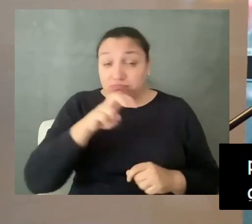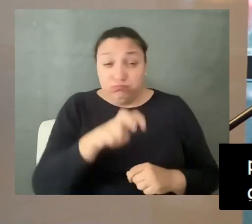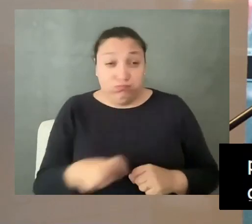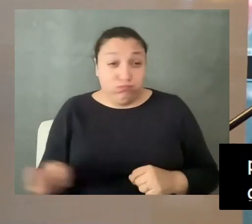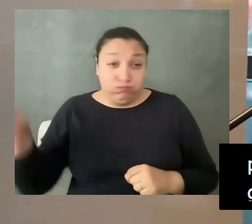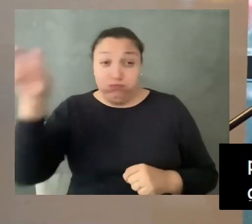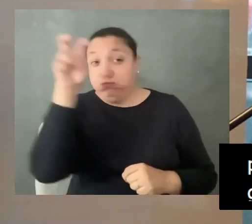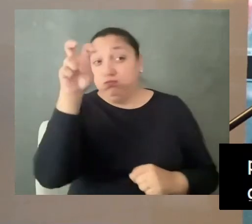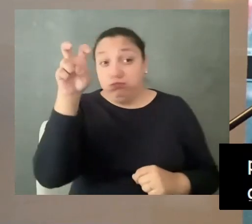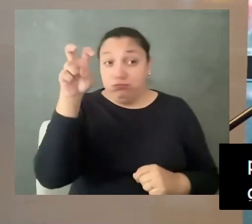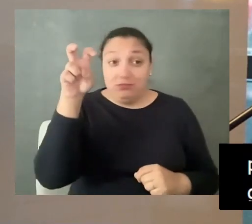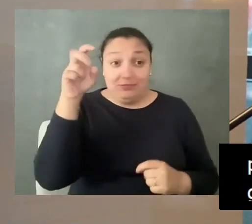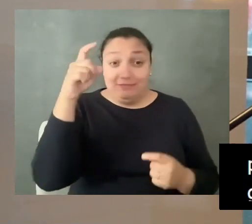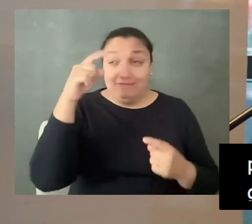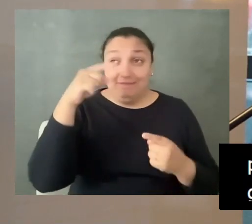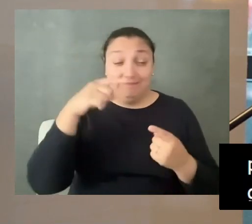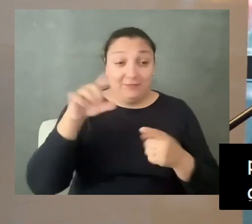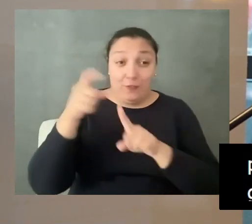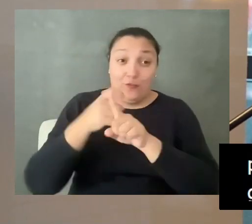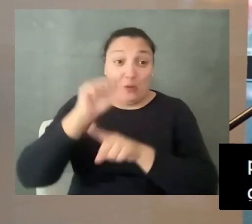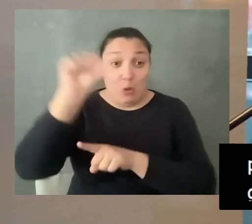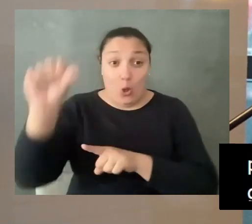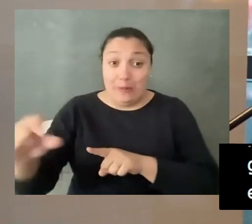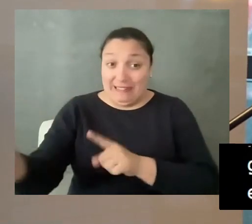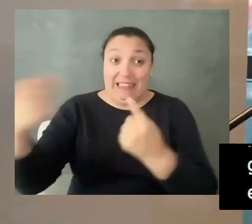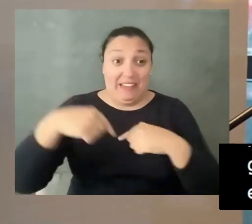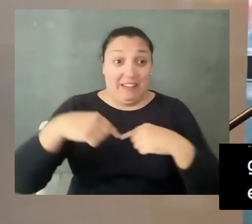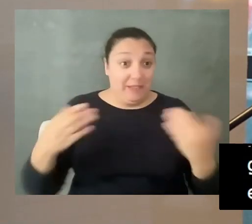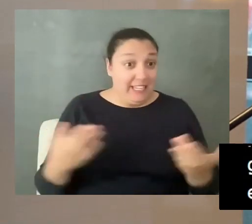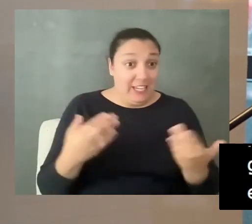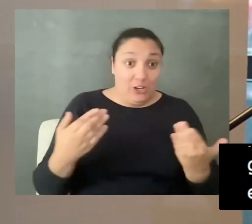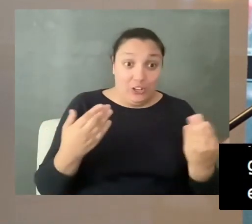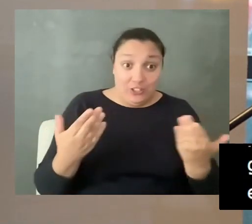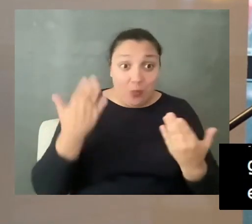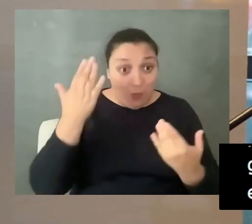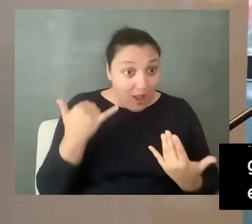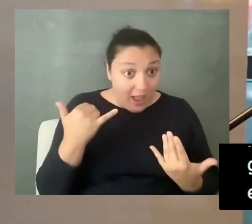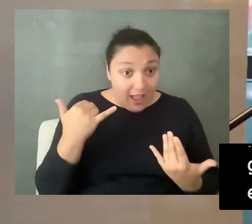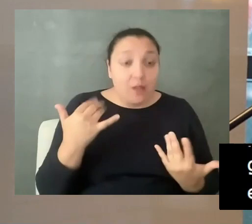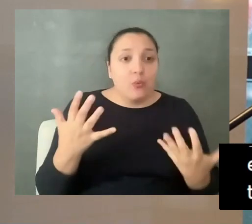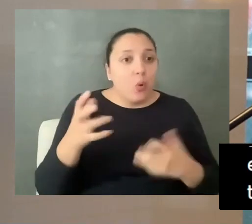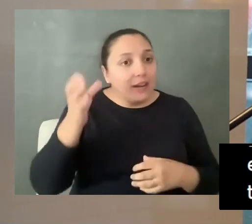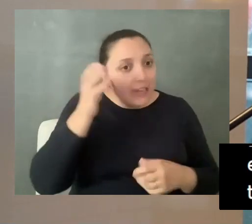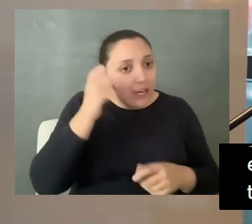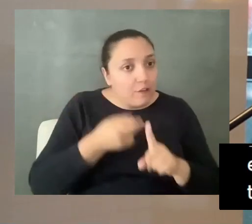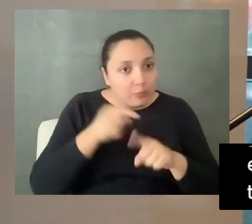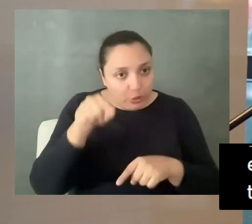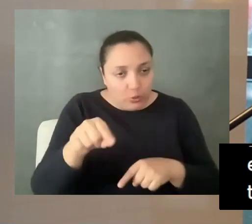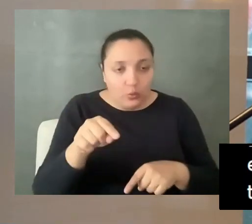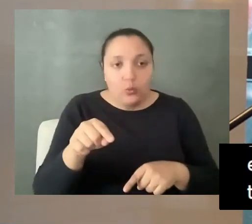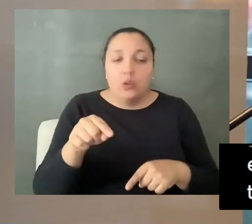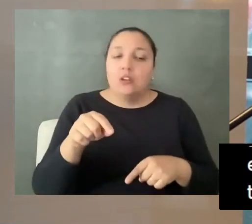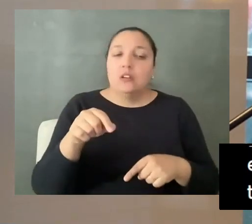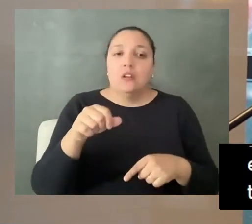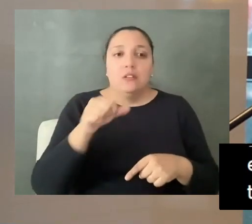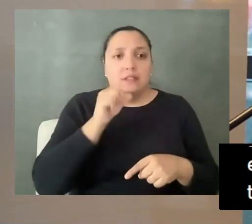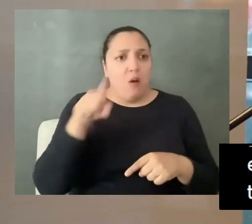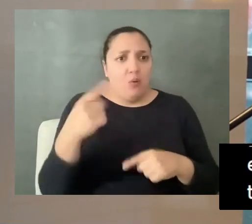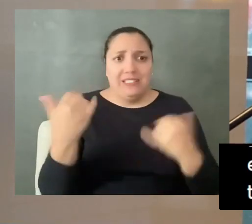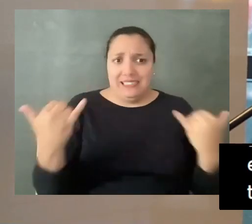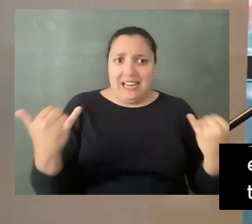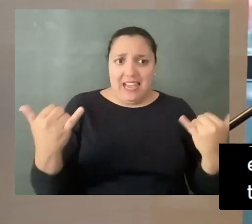day to discuss this, because we really want to hear from you. And not just today, but as things come up, reach out to